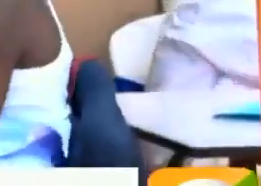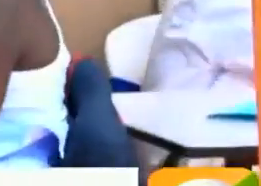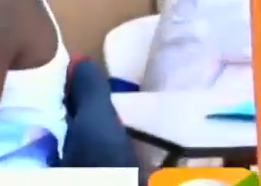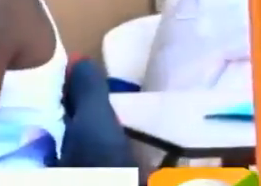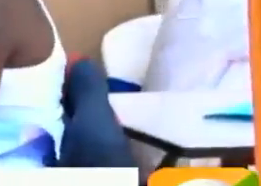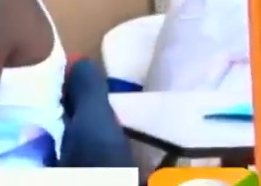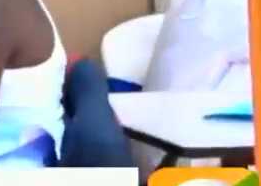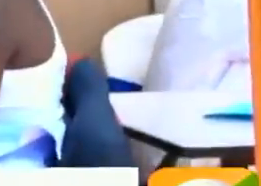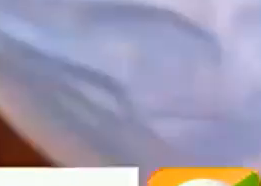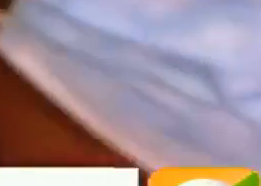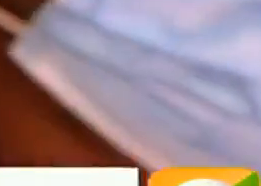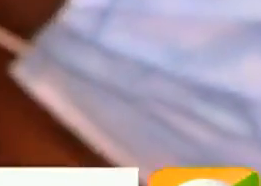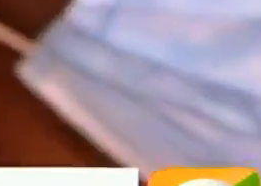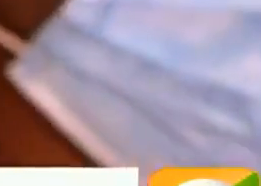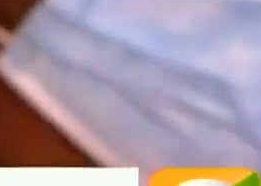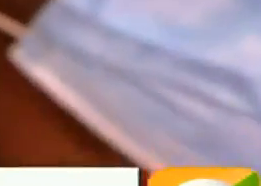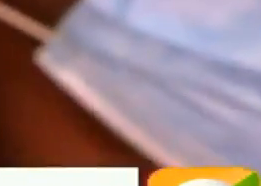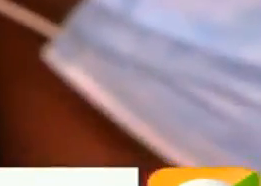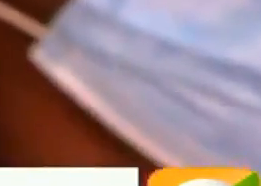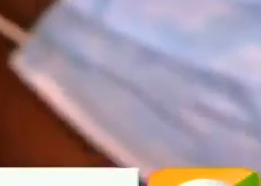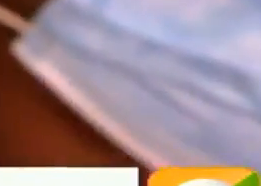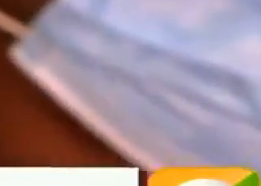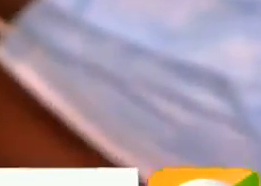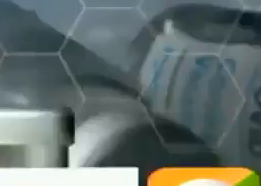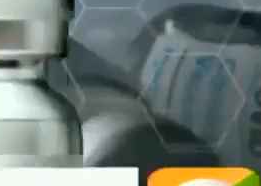Kenya may still be vaccinating, with